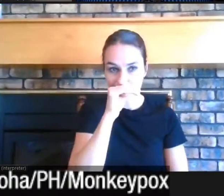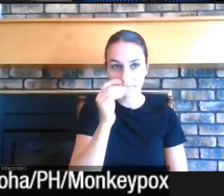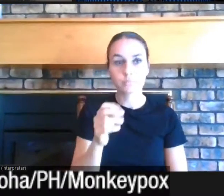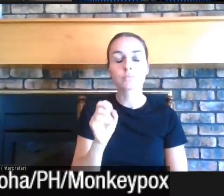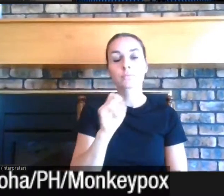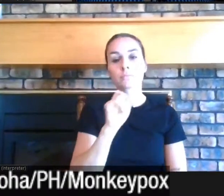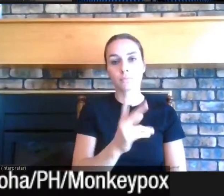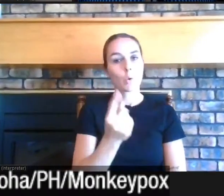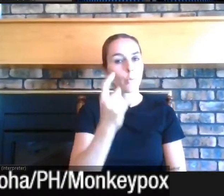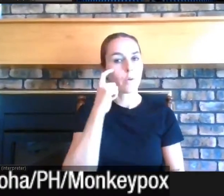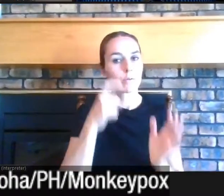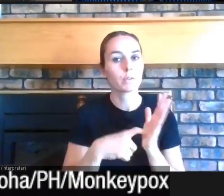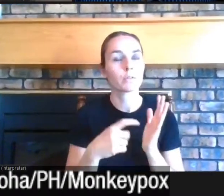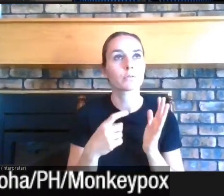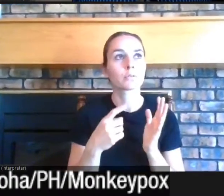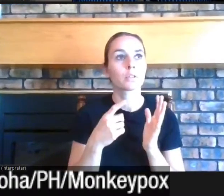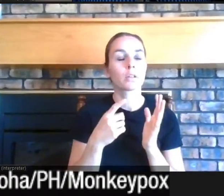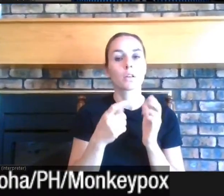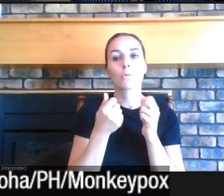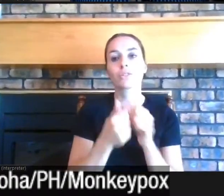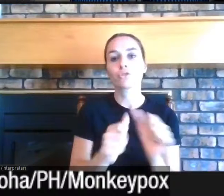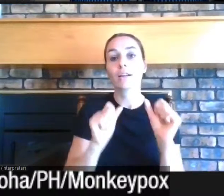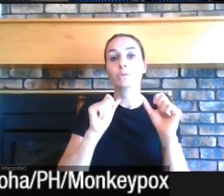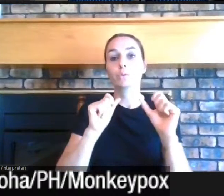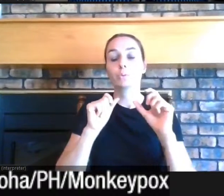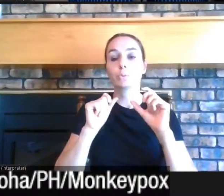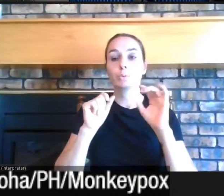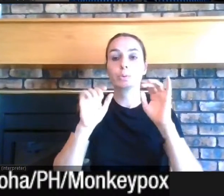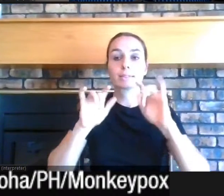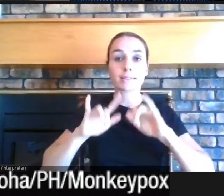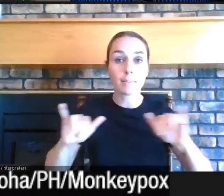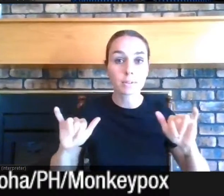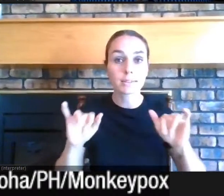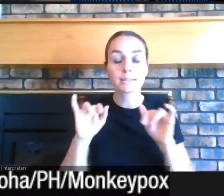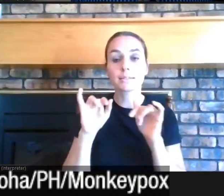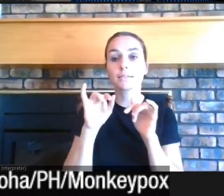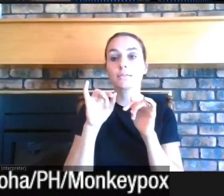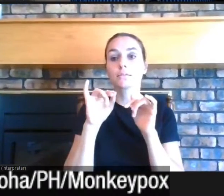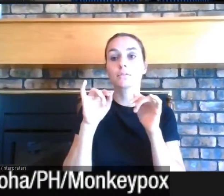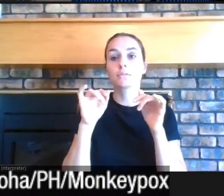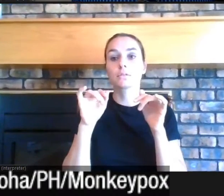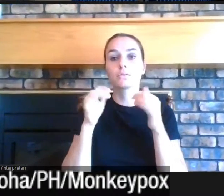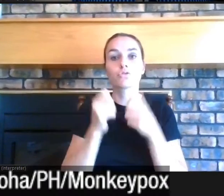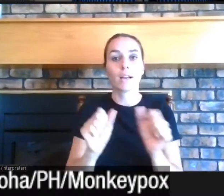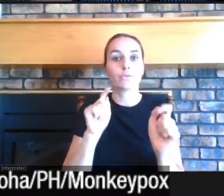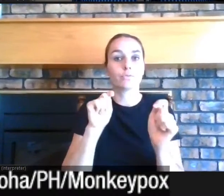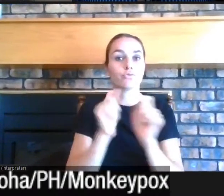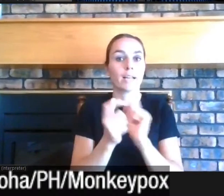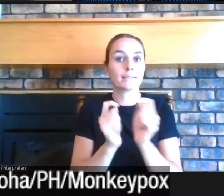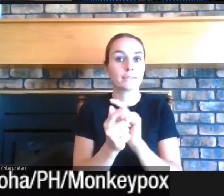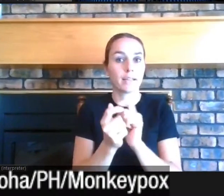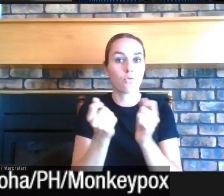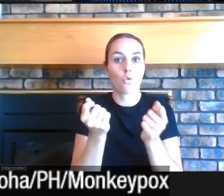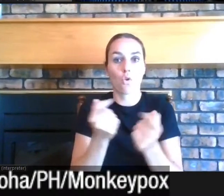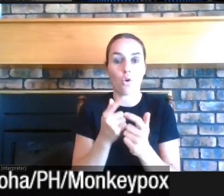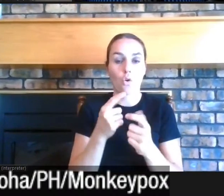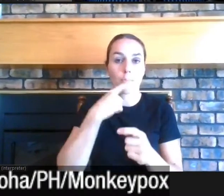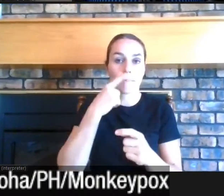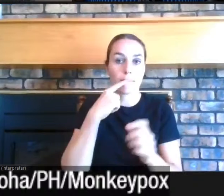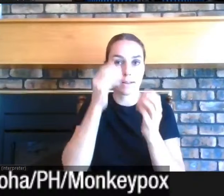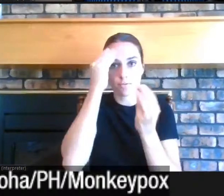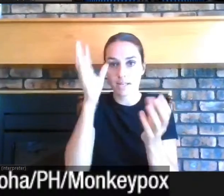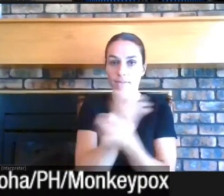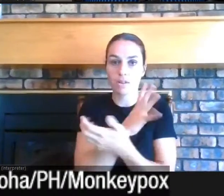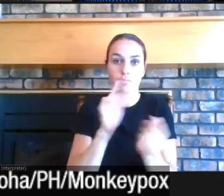is we try to simultaneously, or at least with little delay, translate our public-facing information into Spanish so that